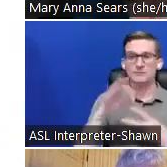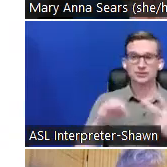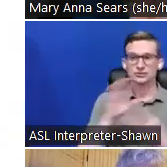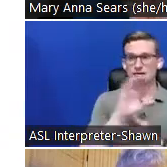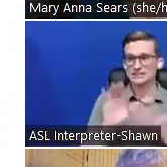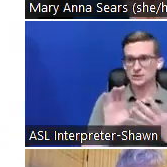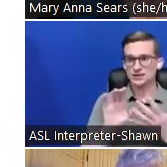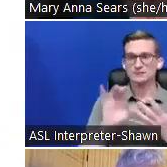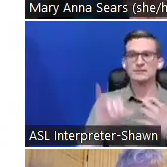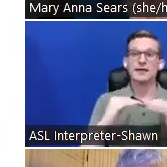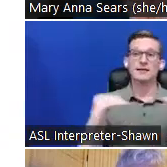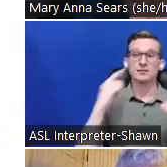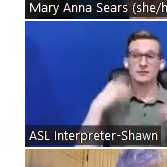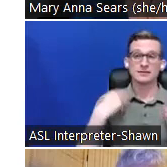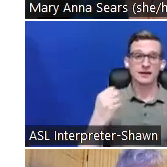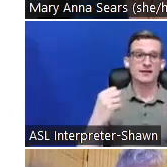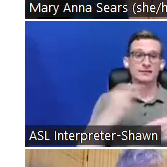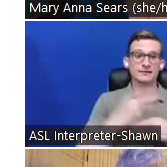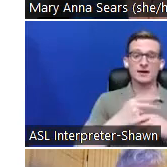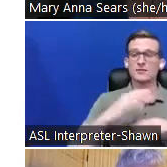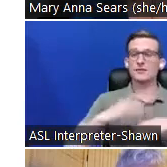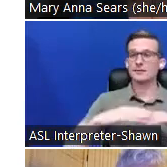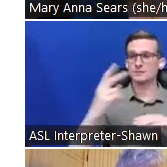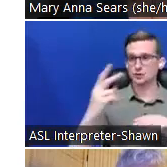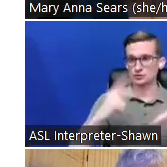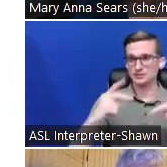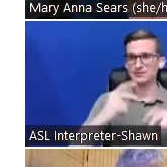of 2 personnel on site when 1 or more individuals are present.